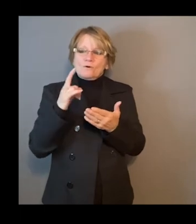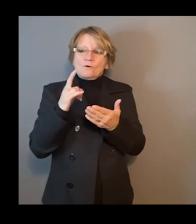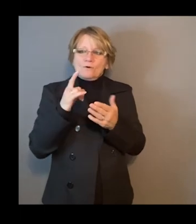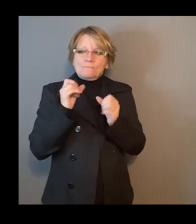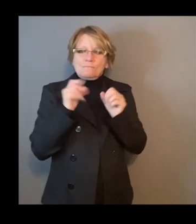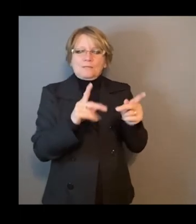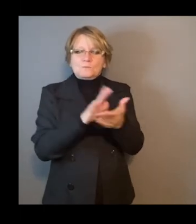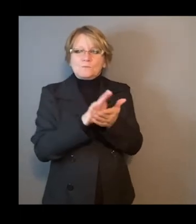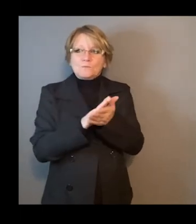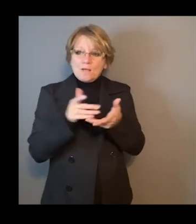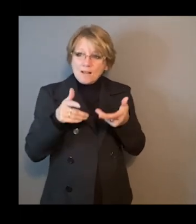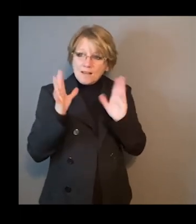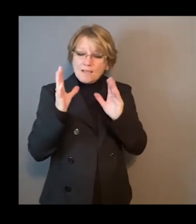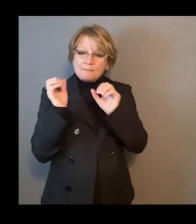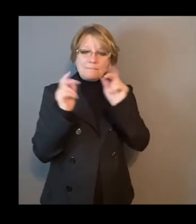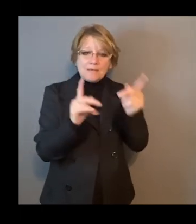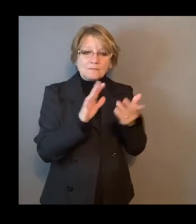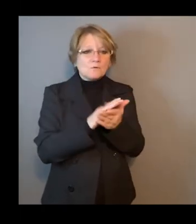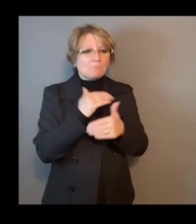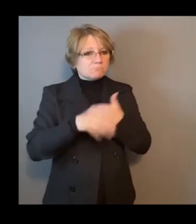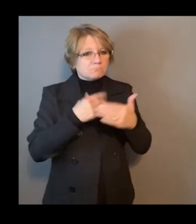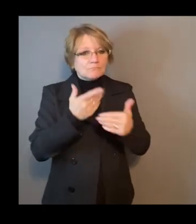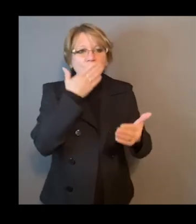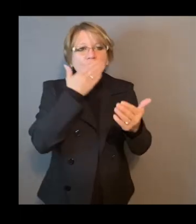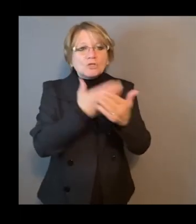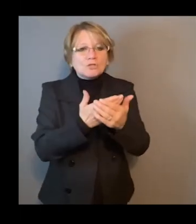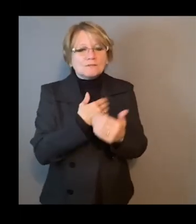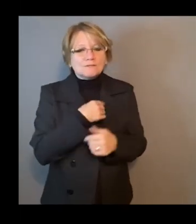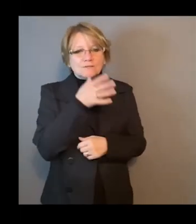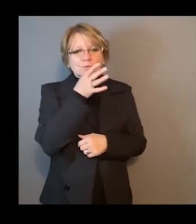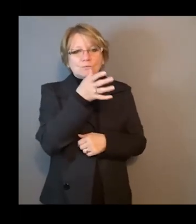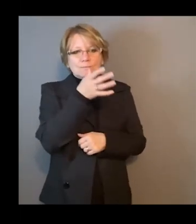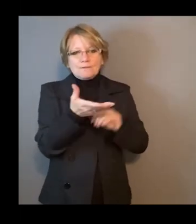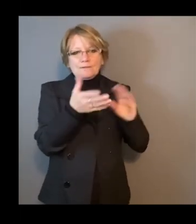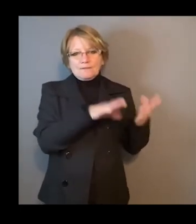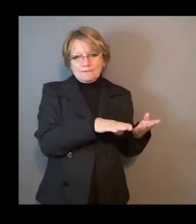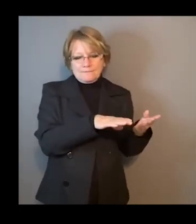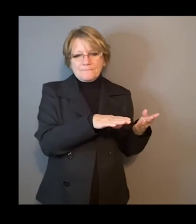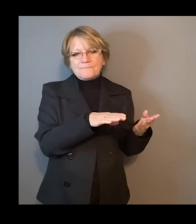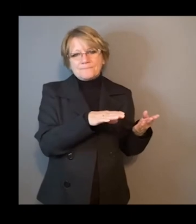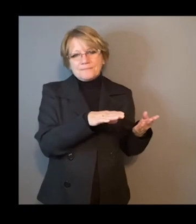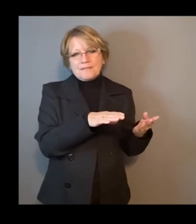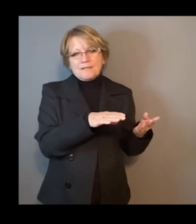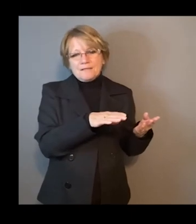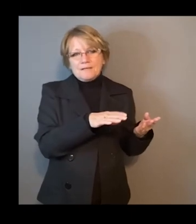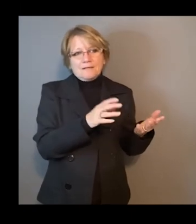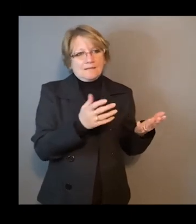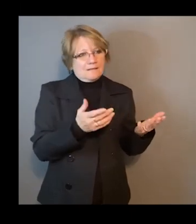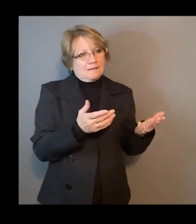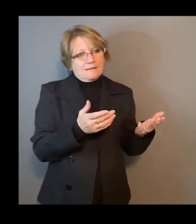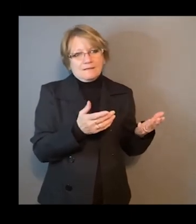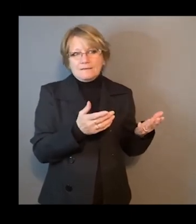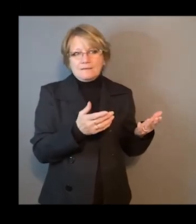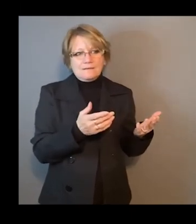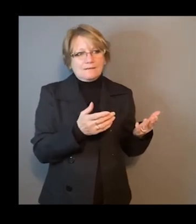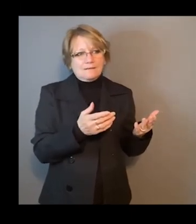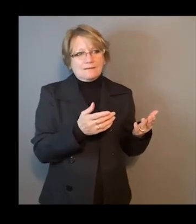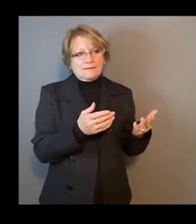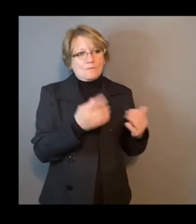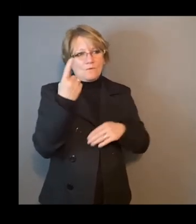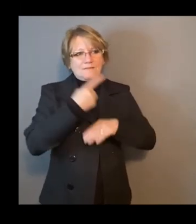aid. They let me back in. I'm doing good. Then I end up losing my grandmother. I lost my grandmother the day